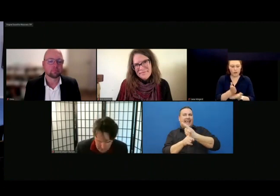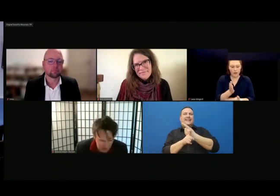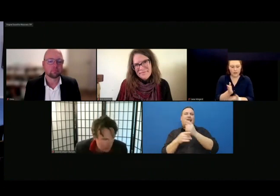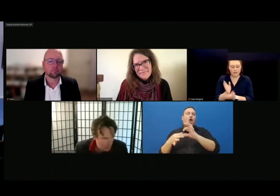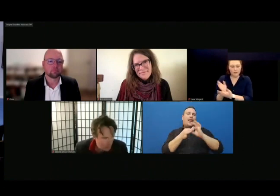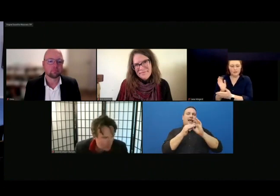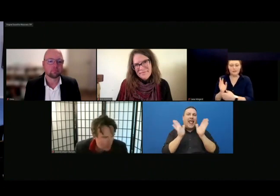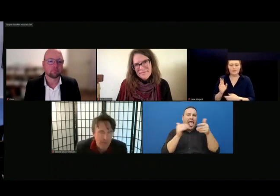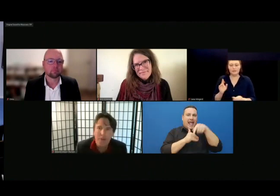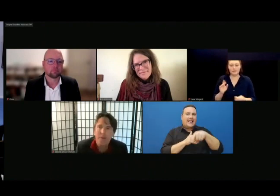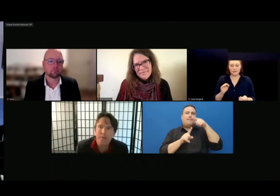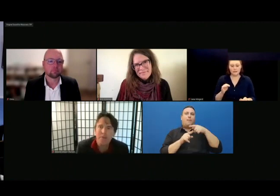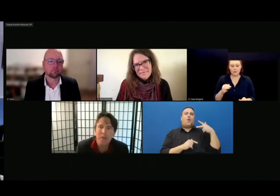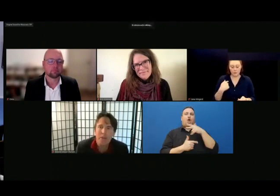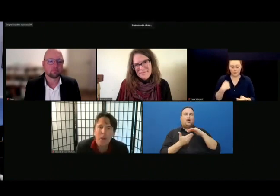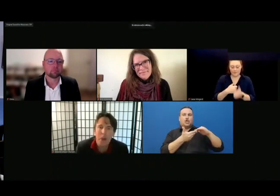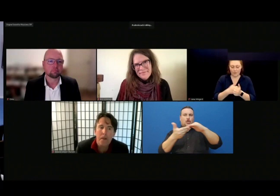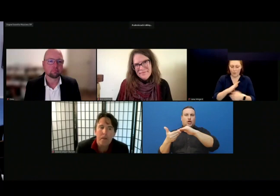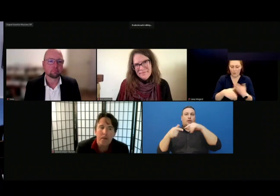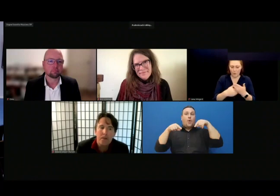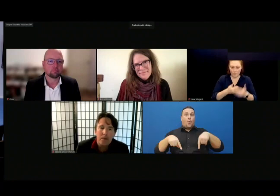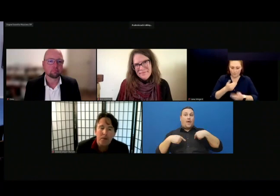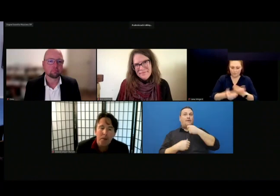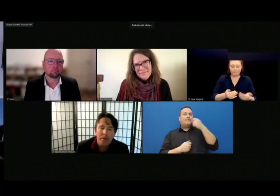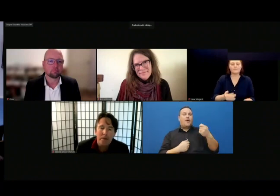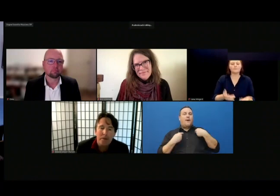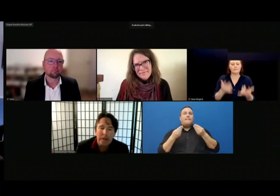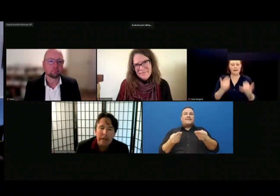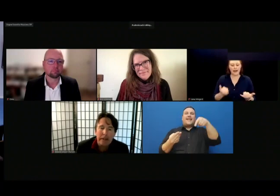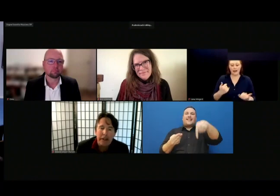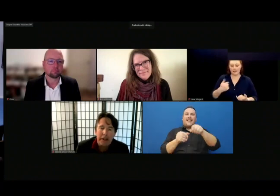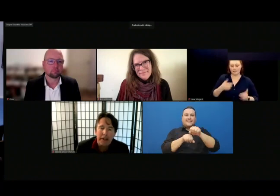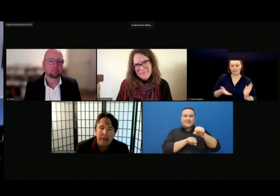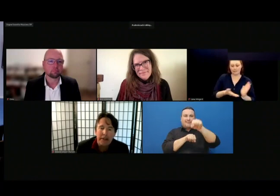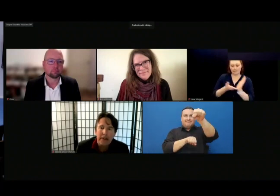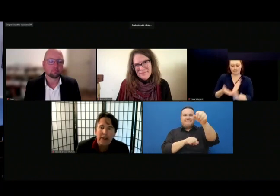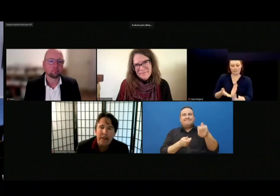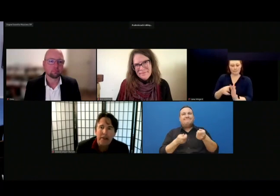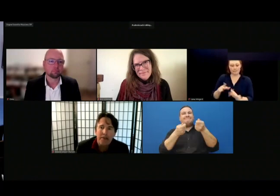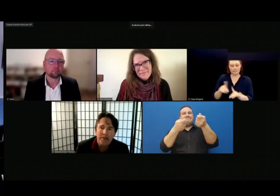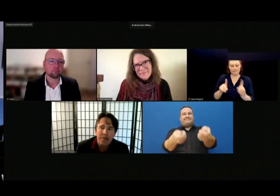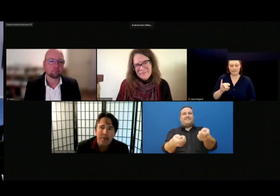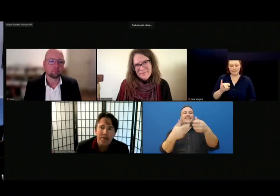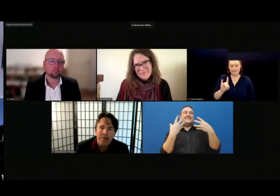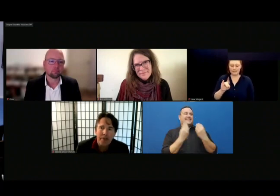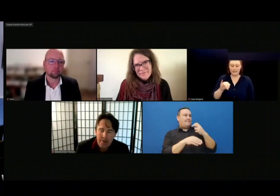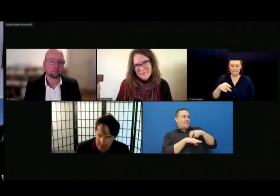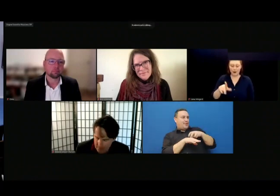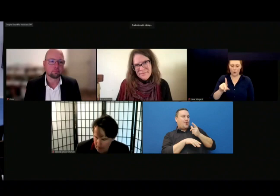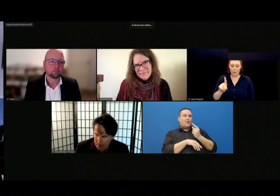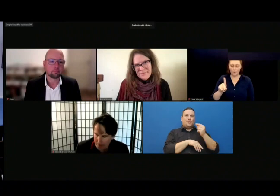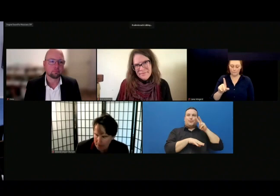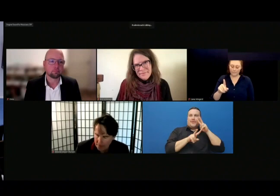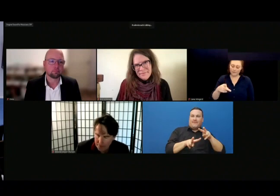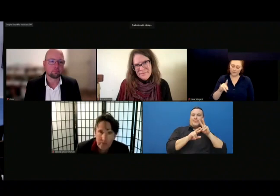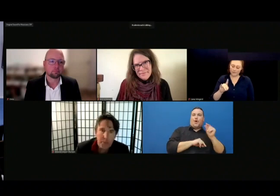academia and society. As proof thereof, I present you with this doctoral diploma signed by the rector and the doctoral